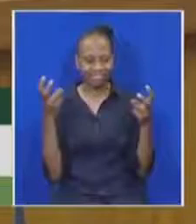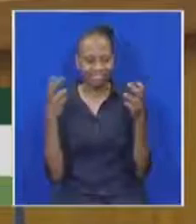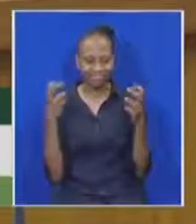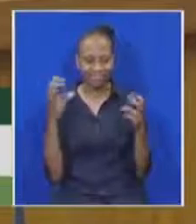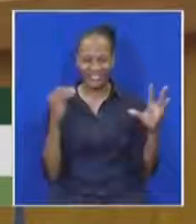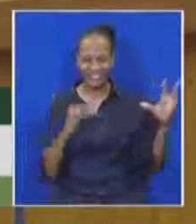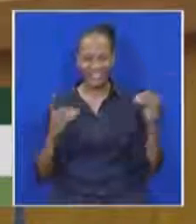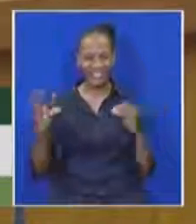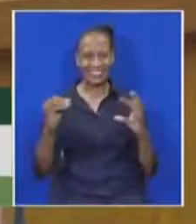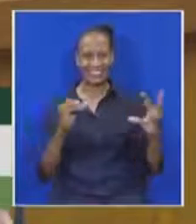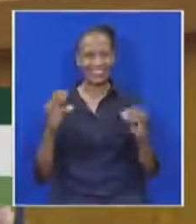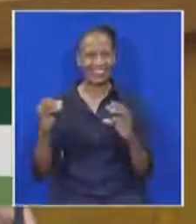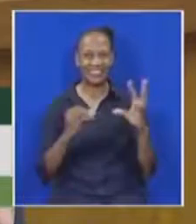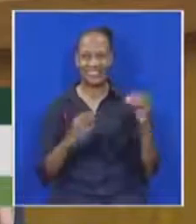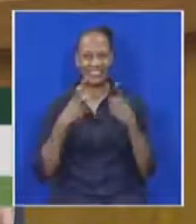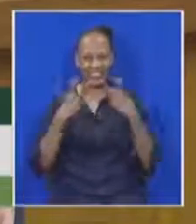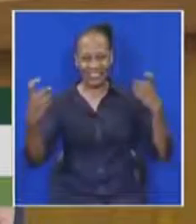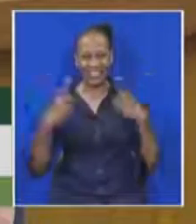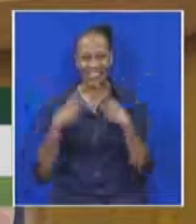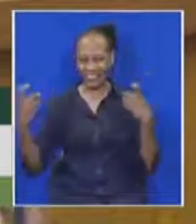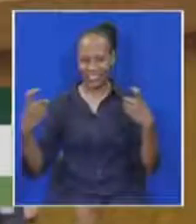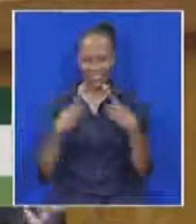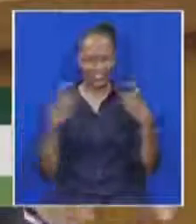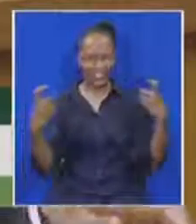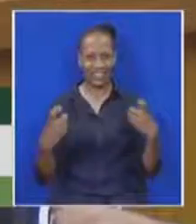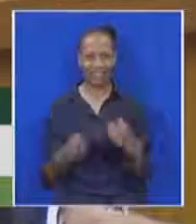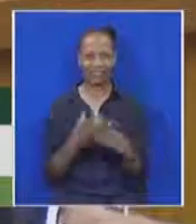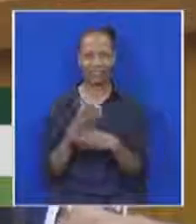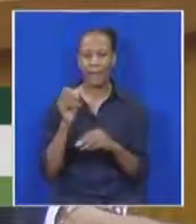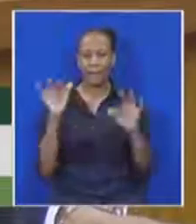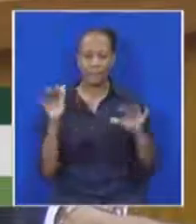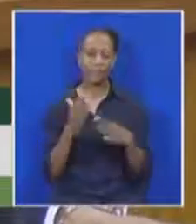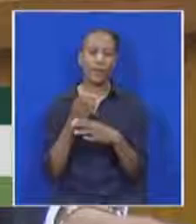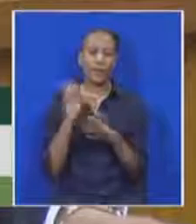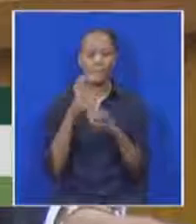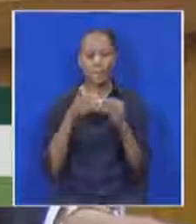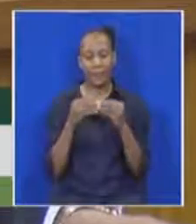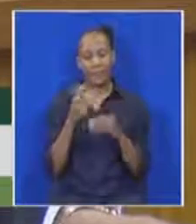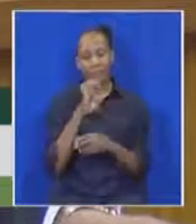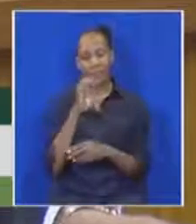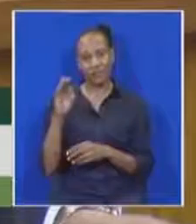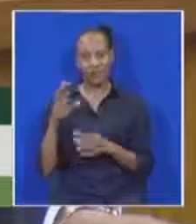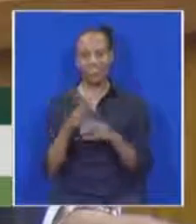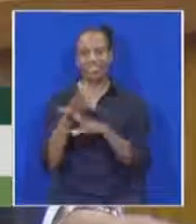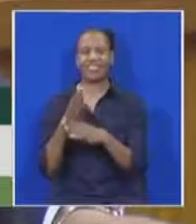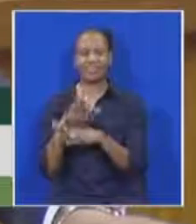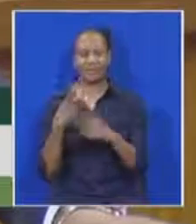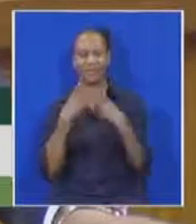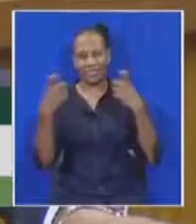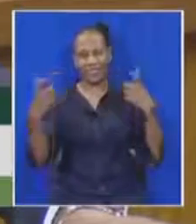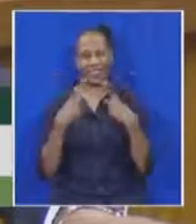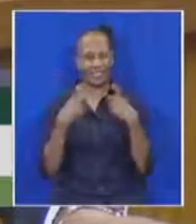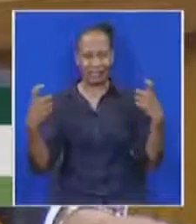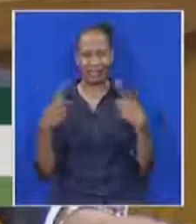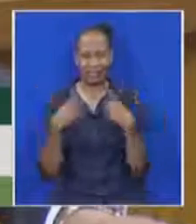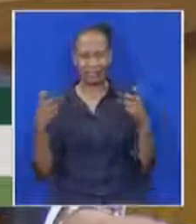to listen to us. You must give us an opportunity to speak here. Chairperson of the Honorable Malema,